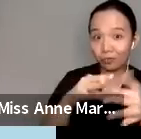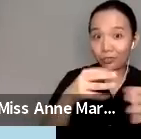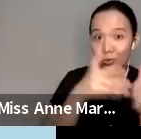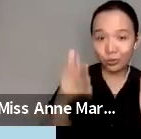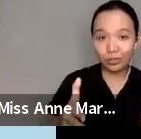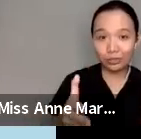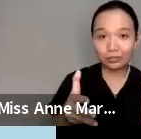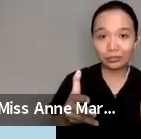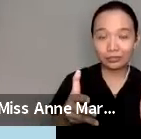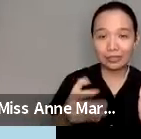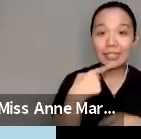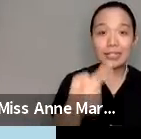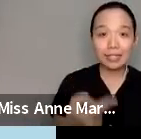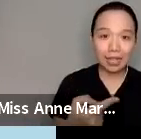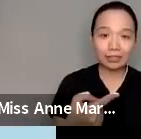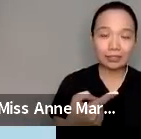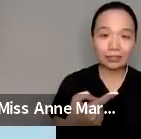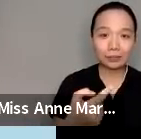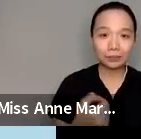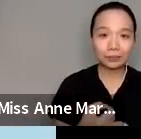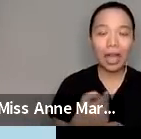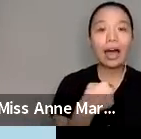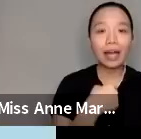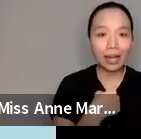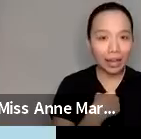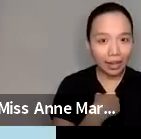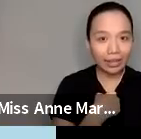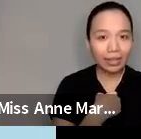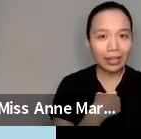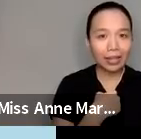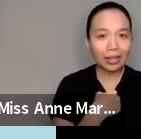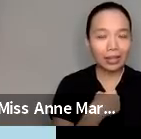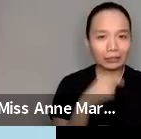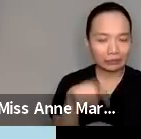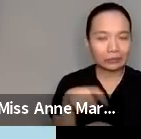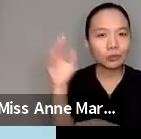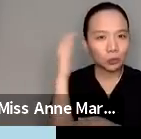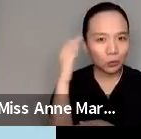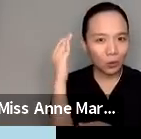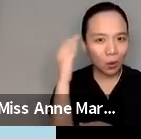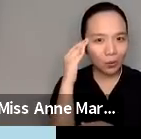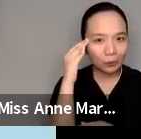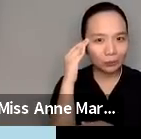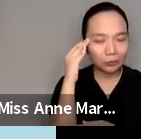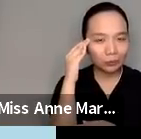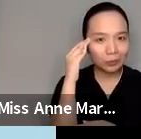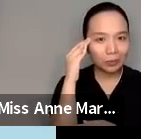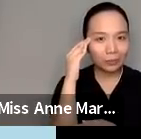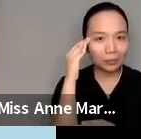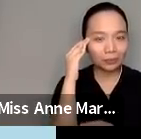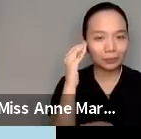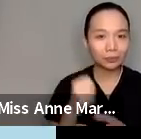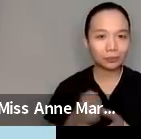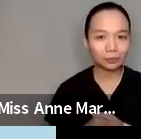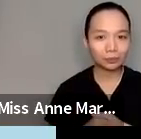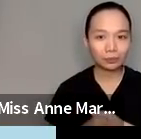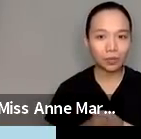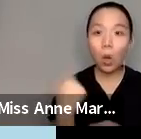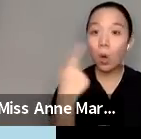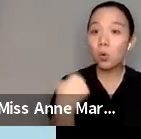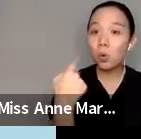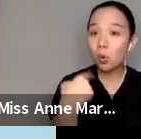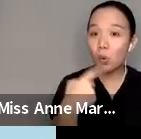He said that I at least have to know um, who